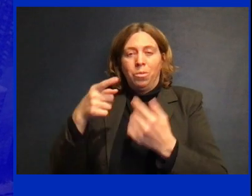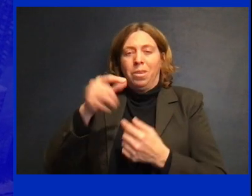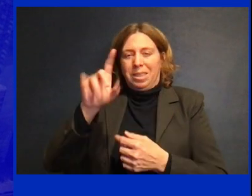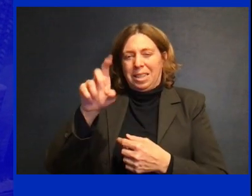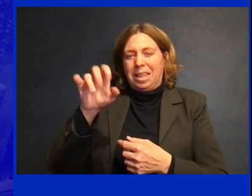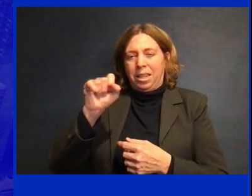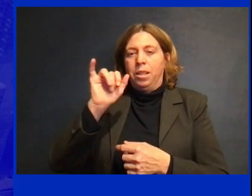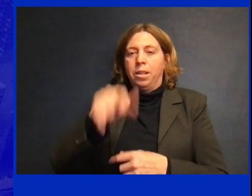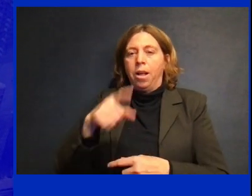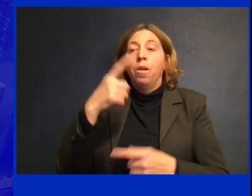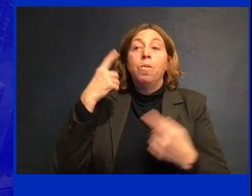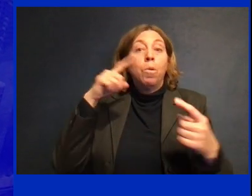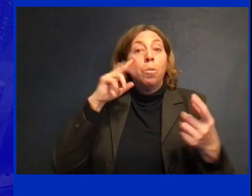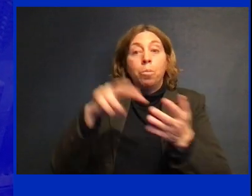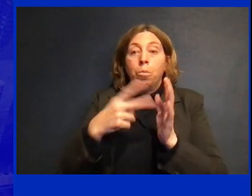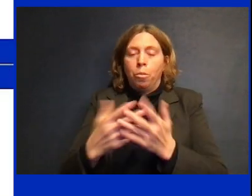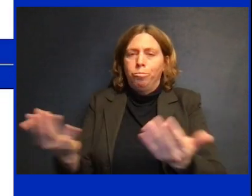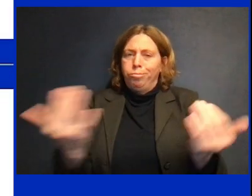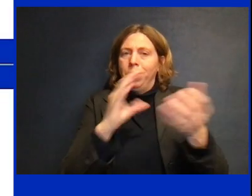the public.